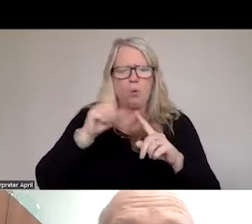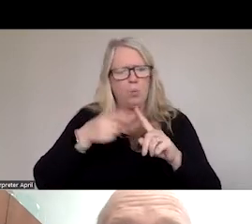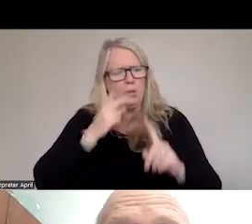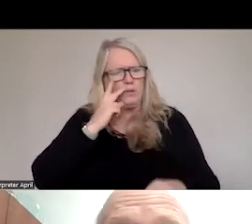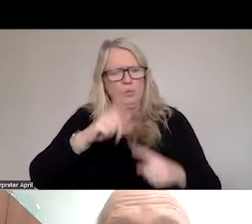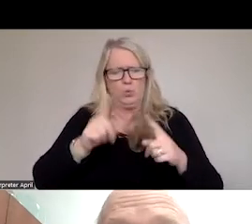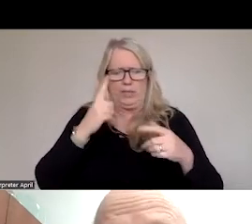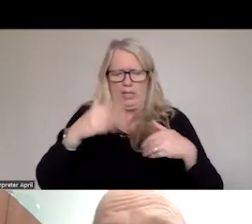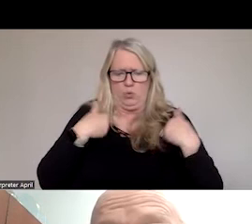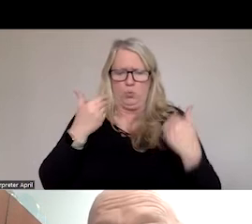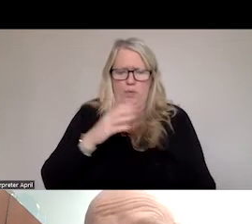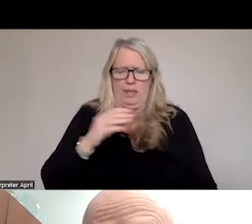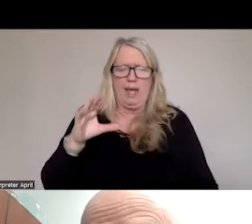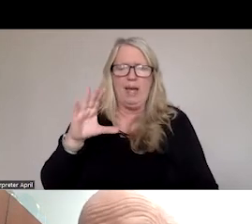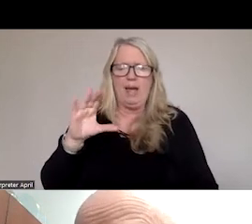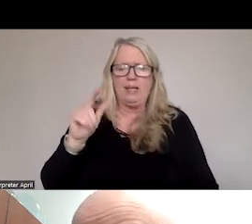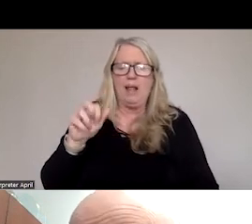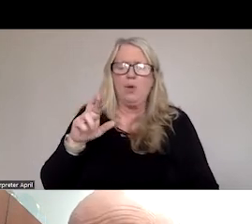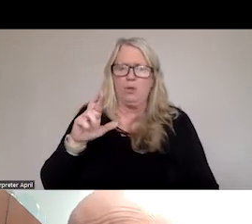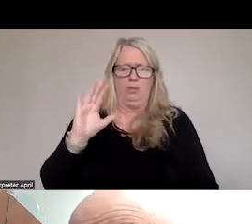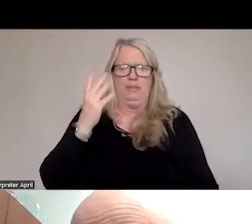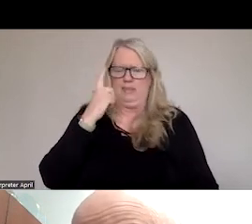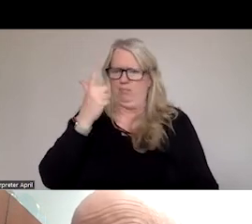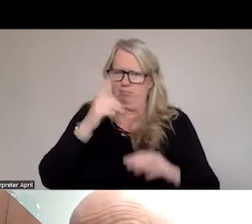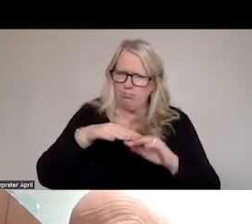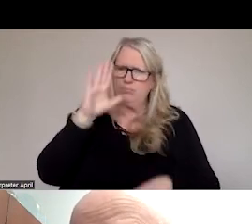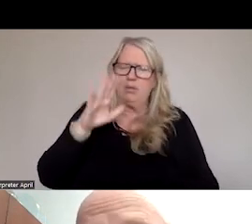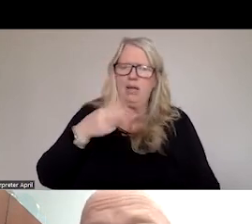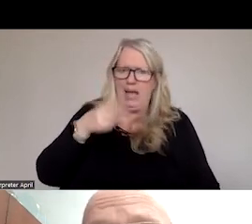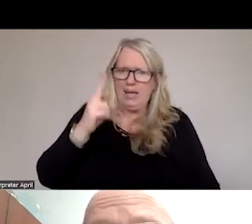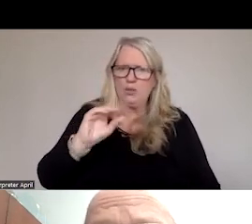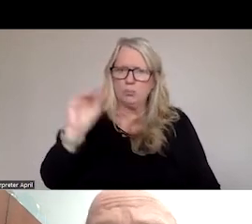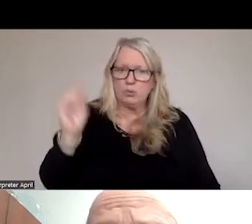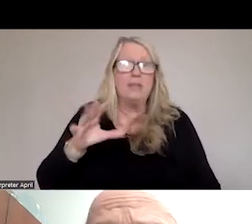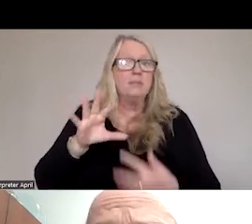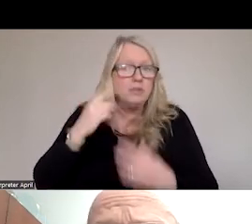color, that it's even greater than that 8% is for males.